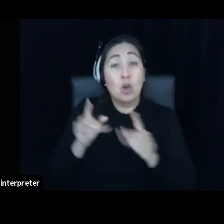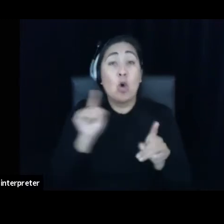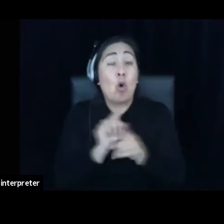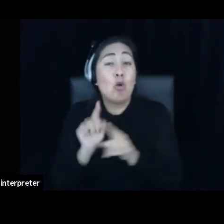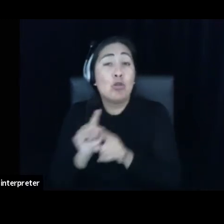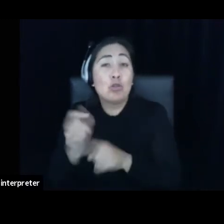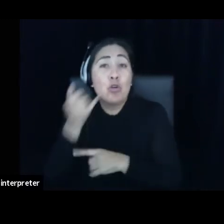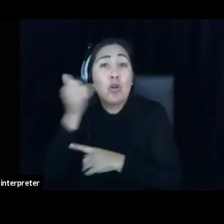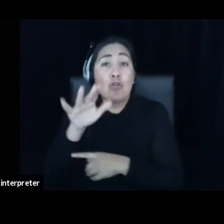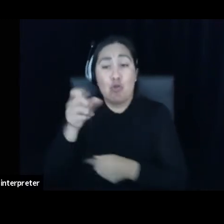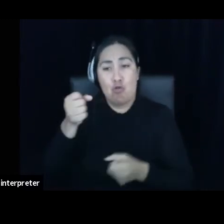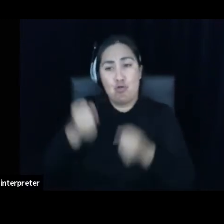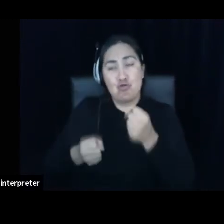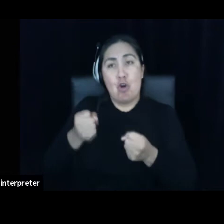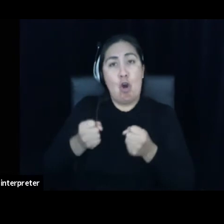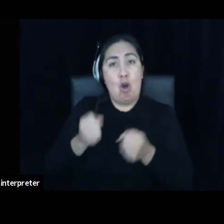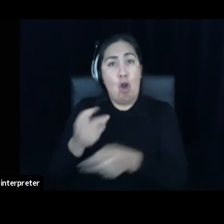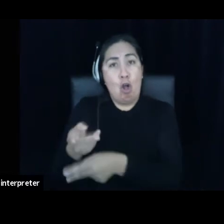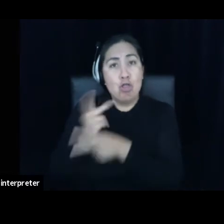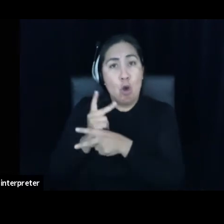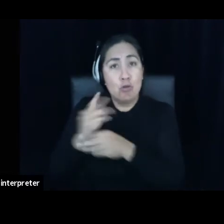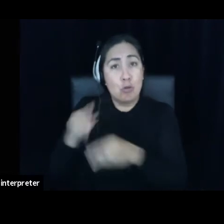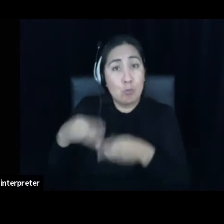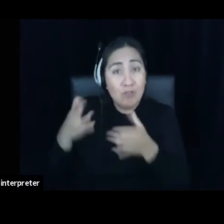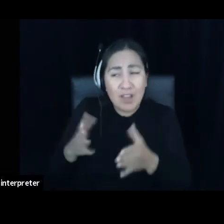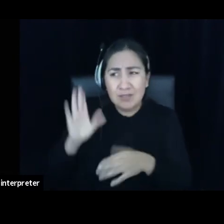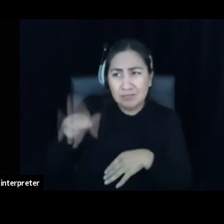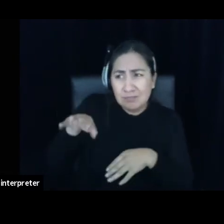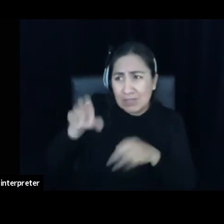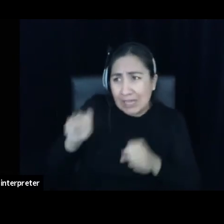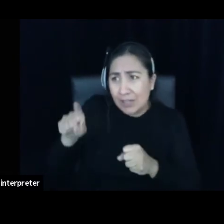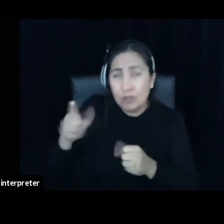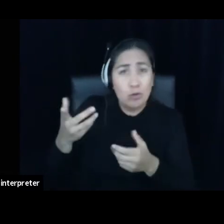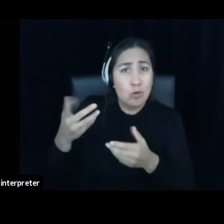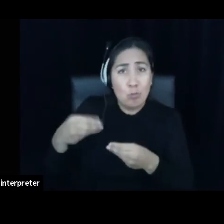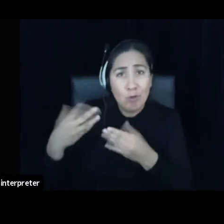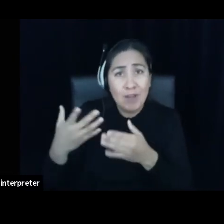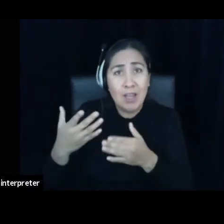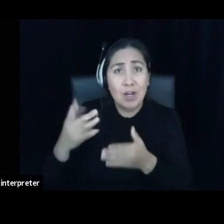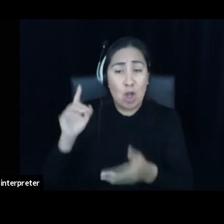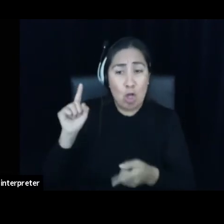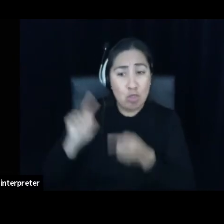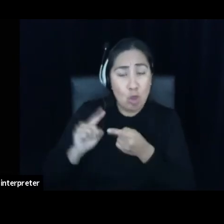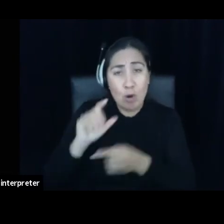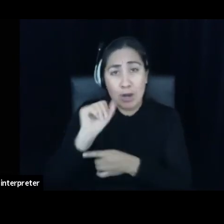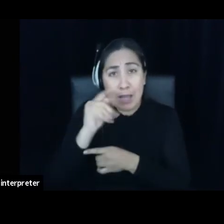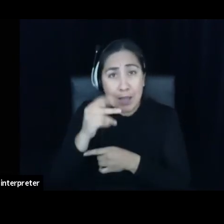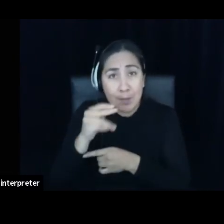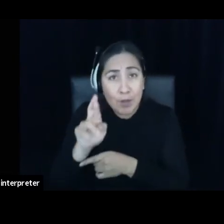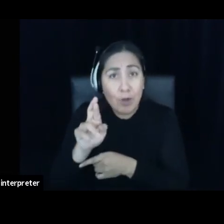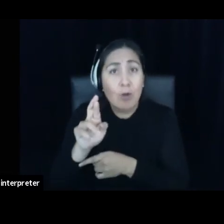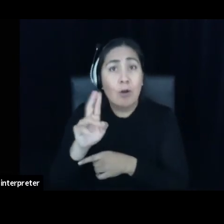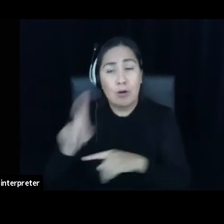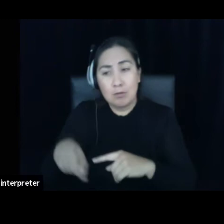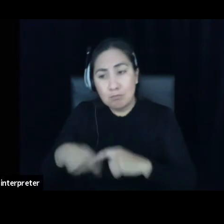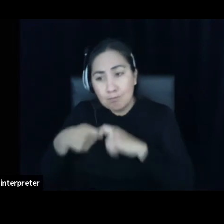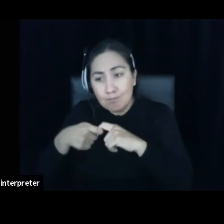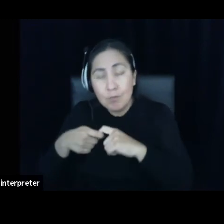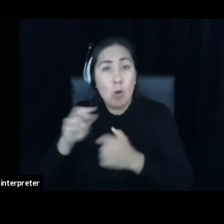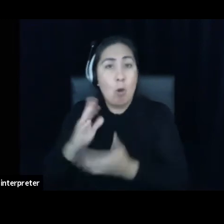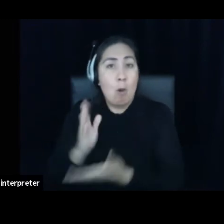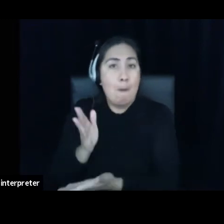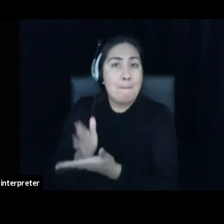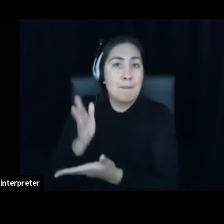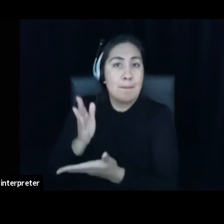provider, see if they can give you a lower APR or a forbearance or a pause on your